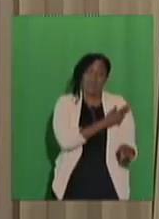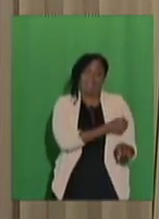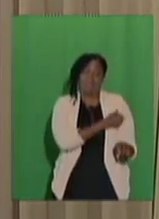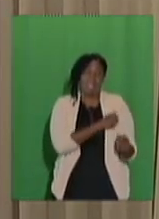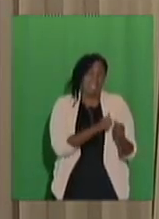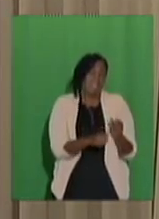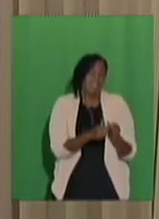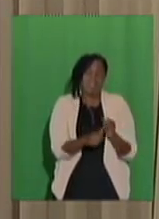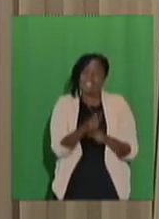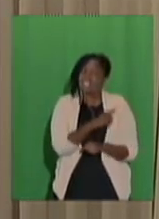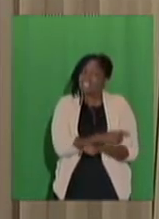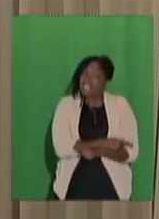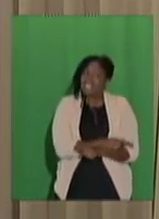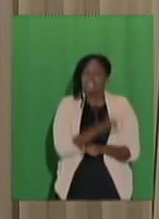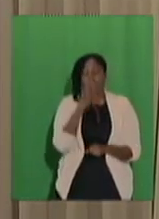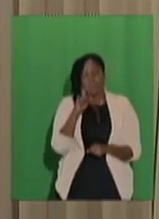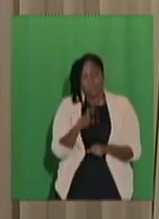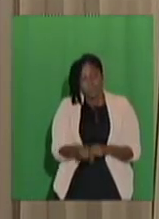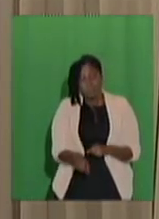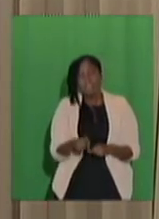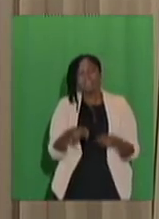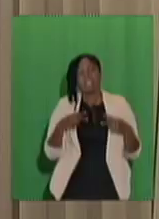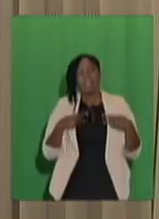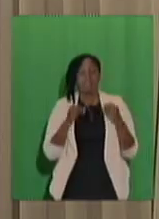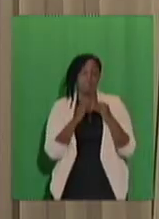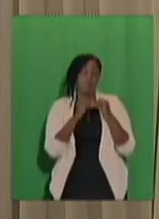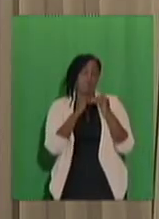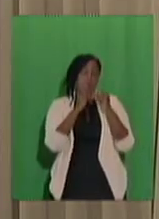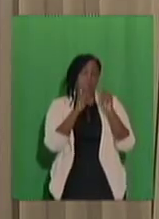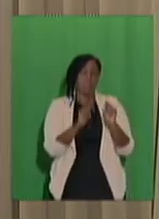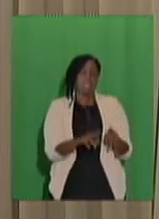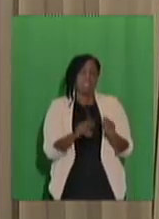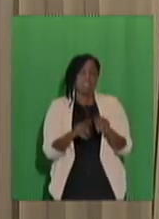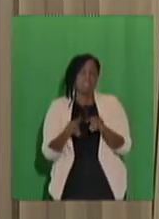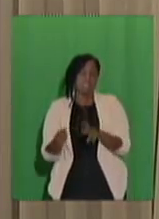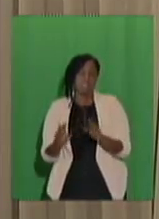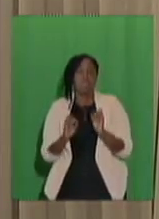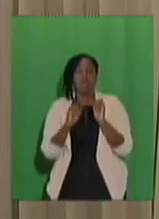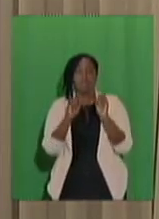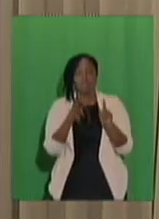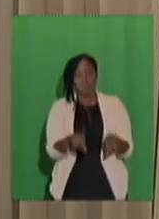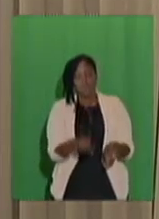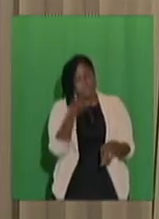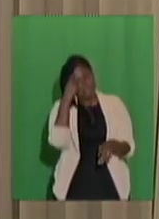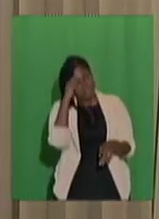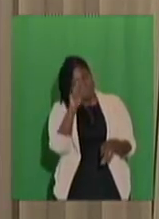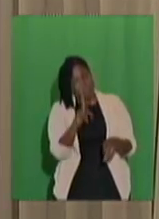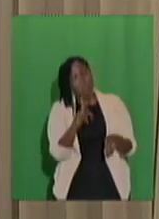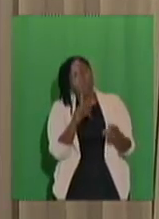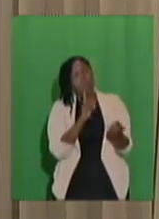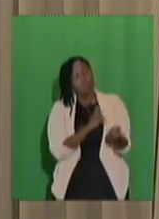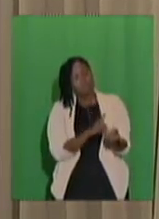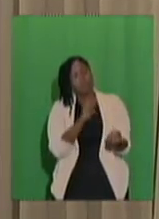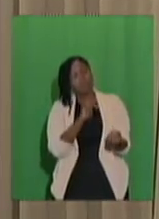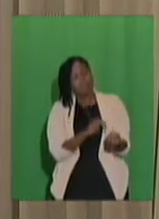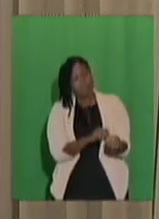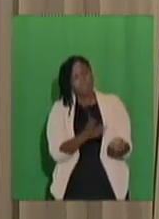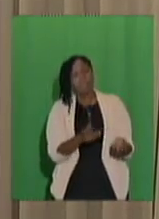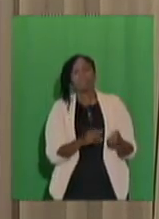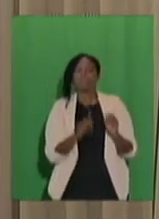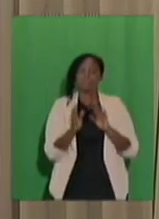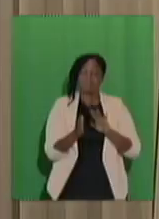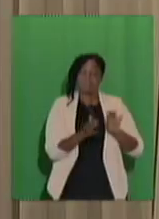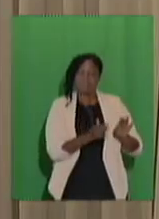number tested, but anyone that would have met the criteria would have been tested. In terms of children, they're not being treated